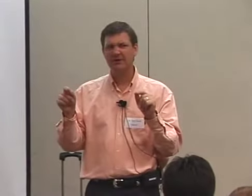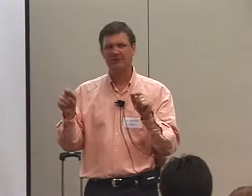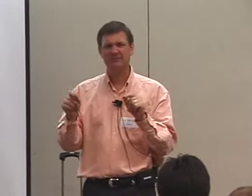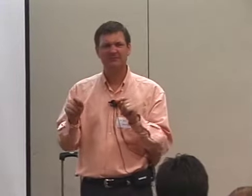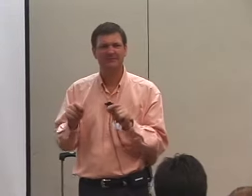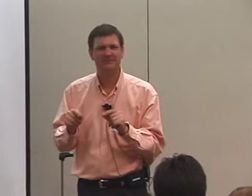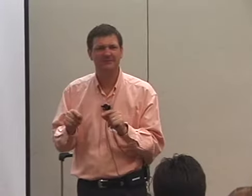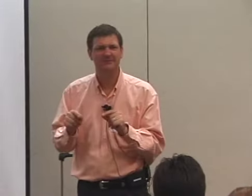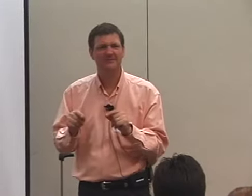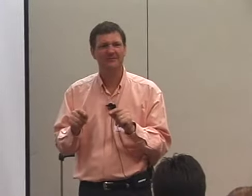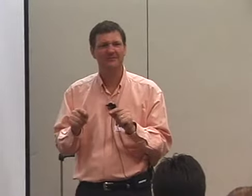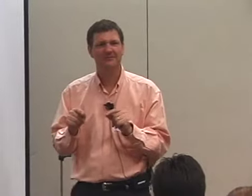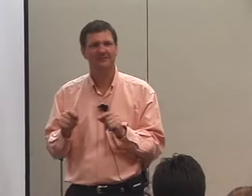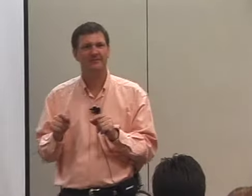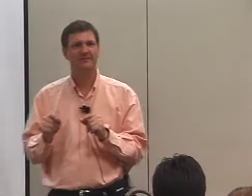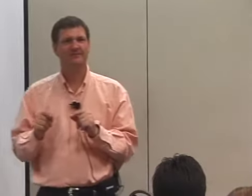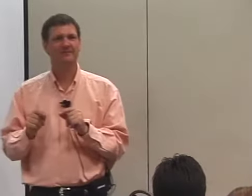that does that?